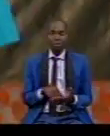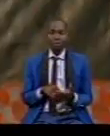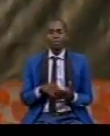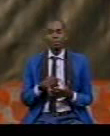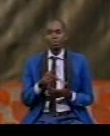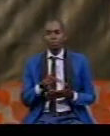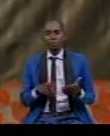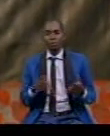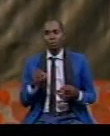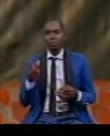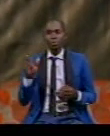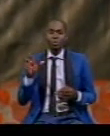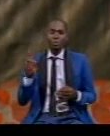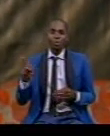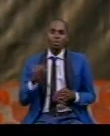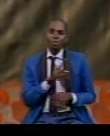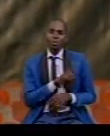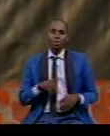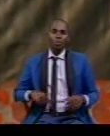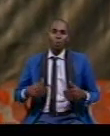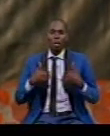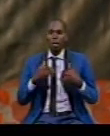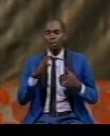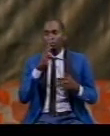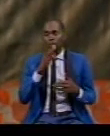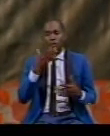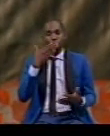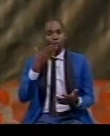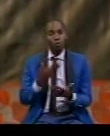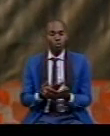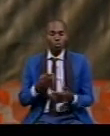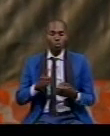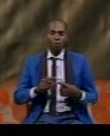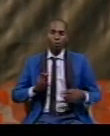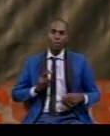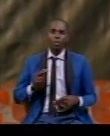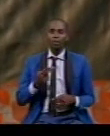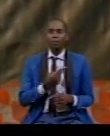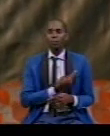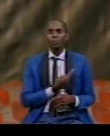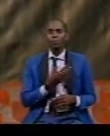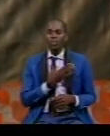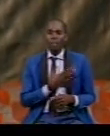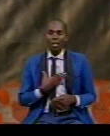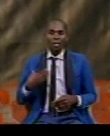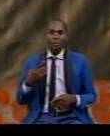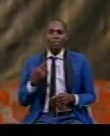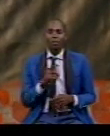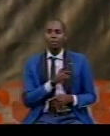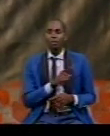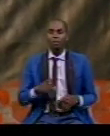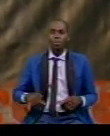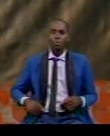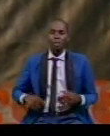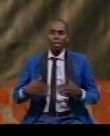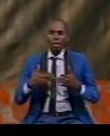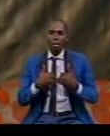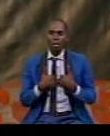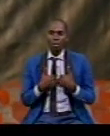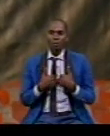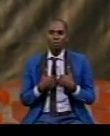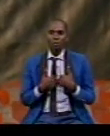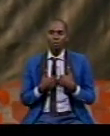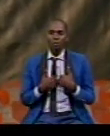that child's life, throw him into the fire and into the waters